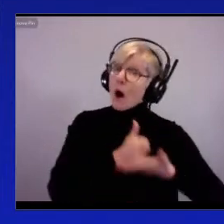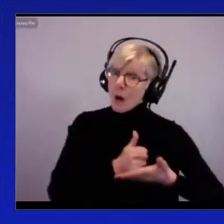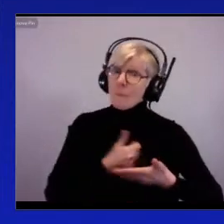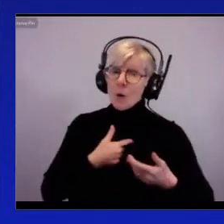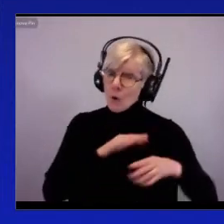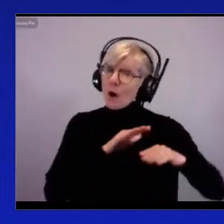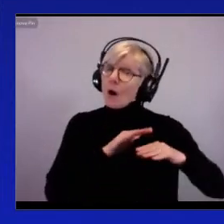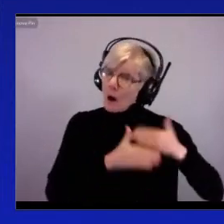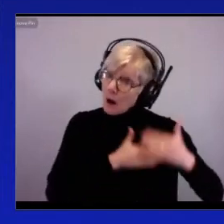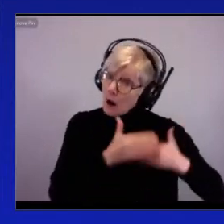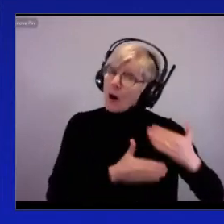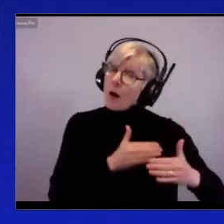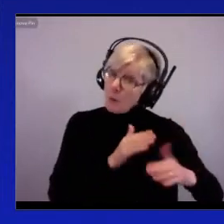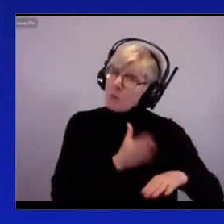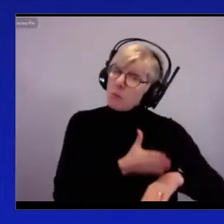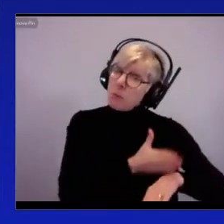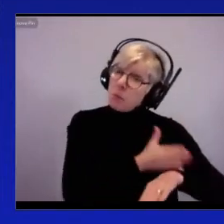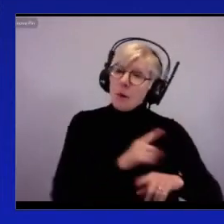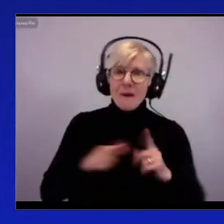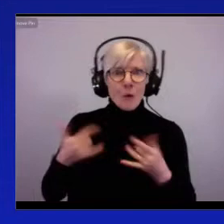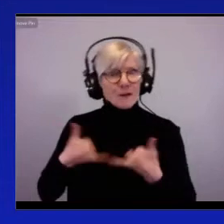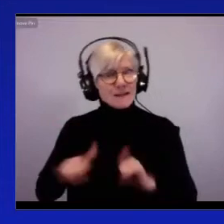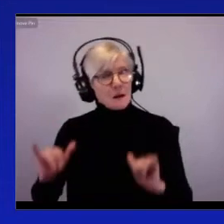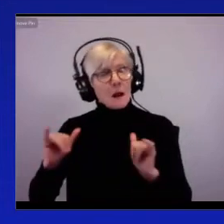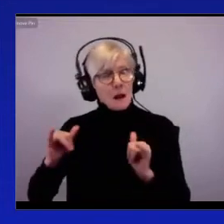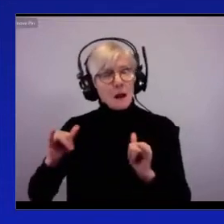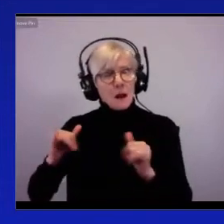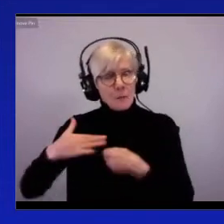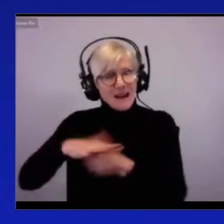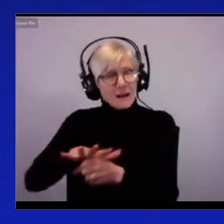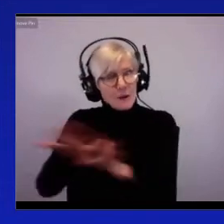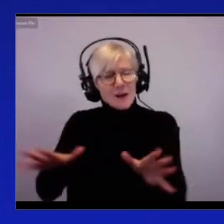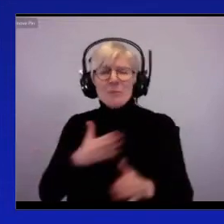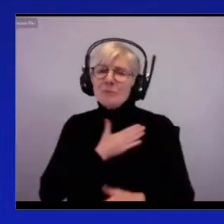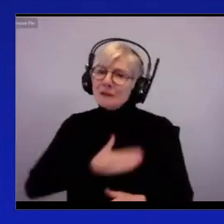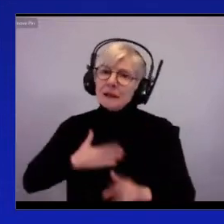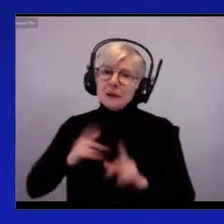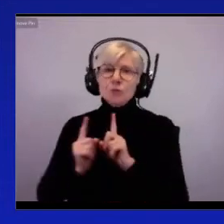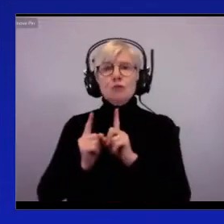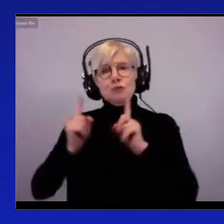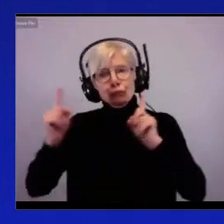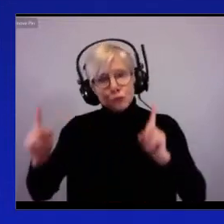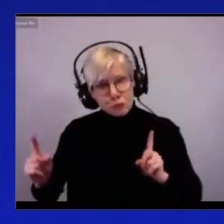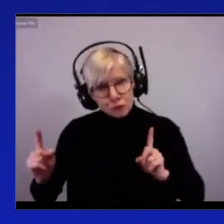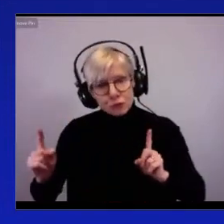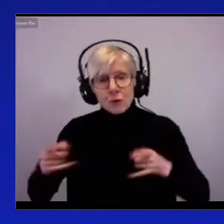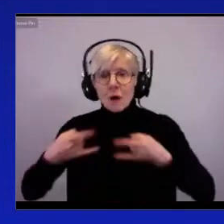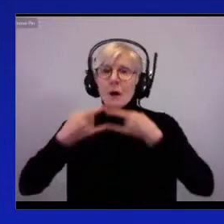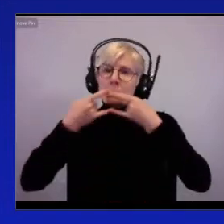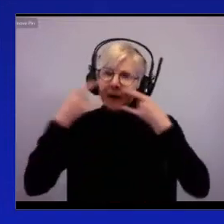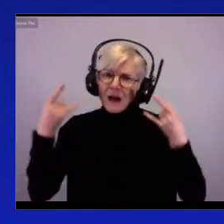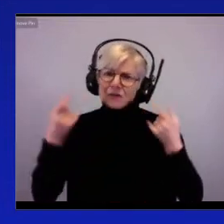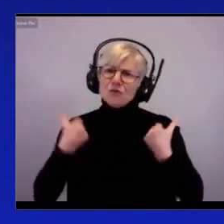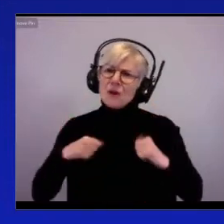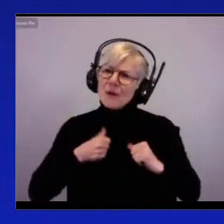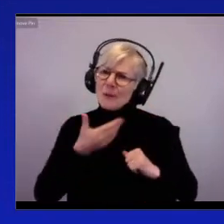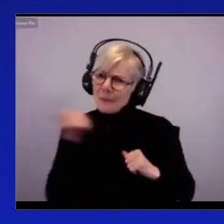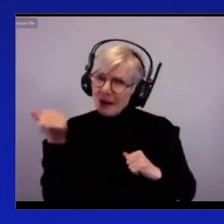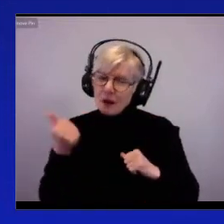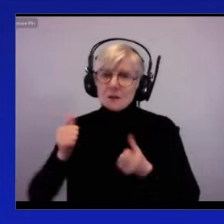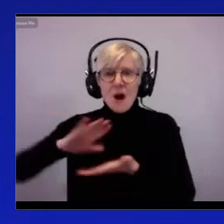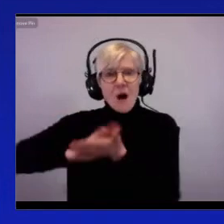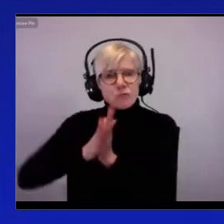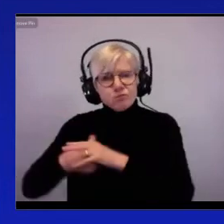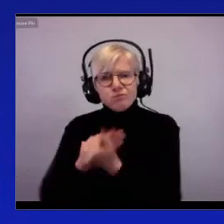this. Practice physical distancing, wear a mask as much as possible, wash your hands frequently, and stay